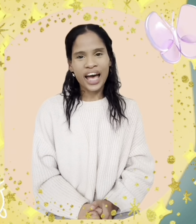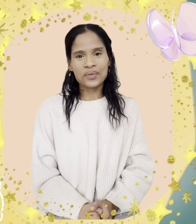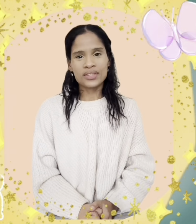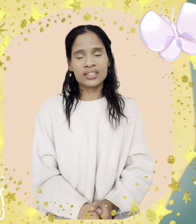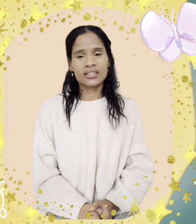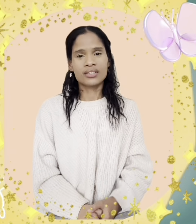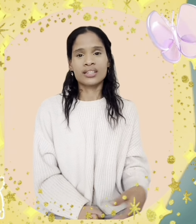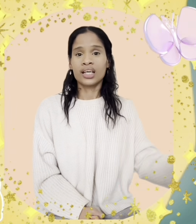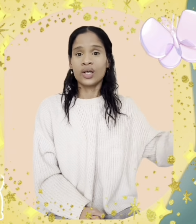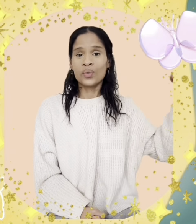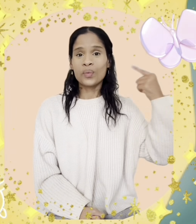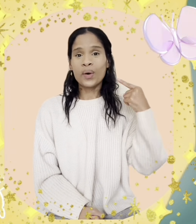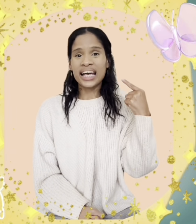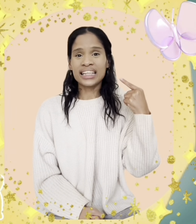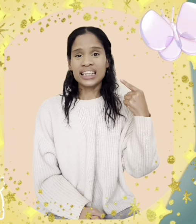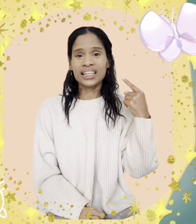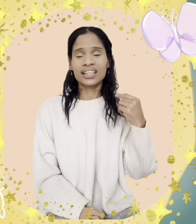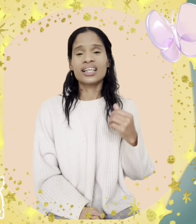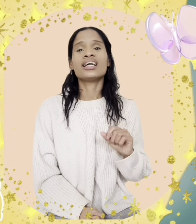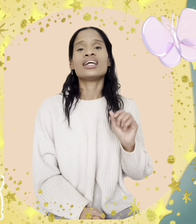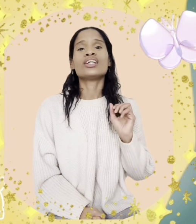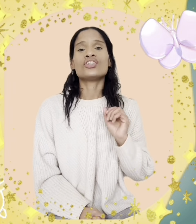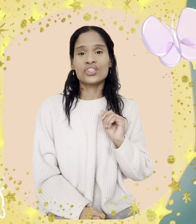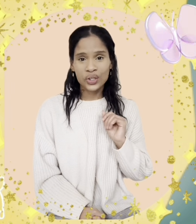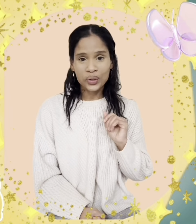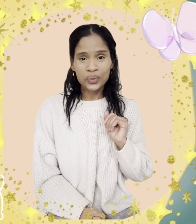Let's count.